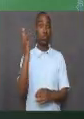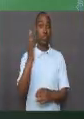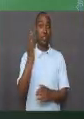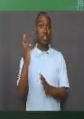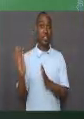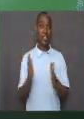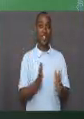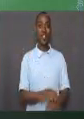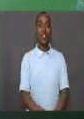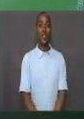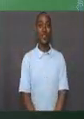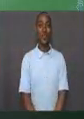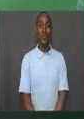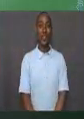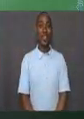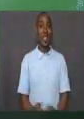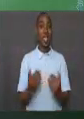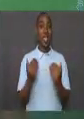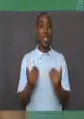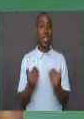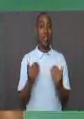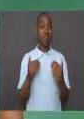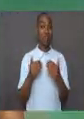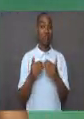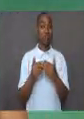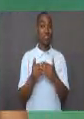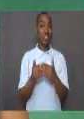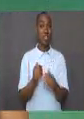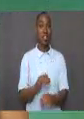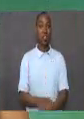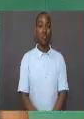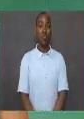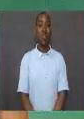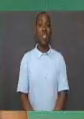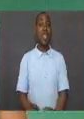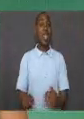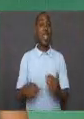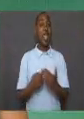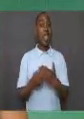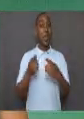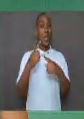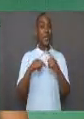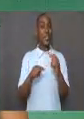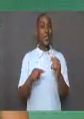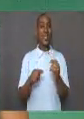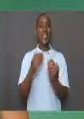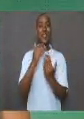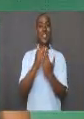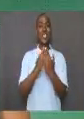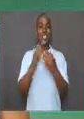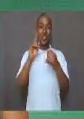presentation. I wish you luck. This brings us to the end of our lesson.